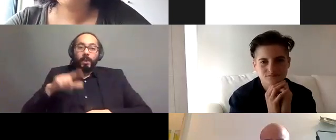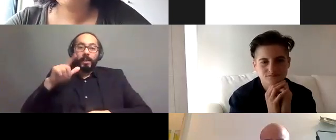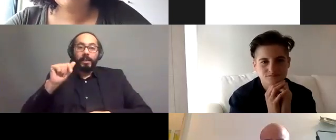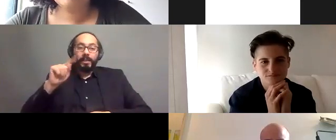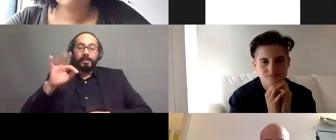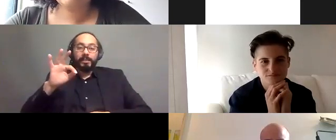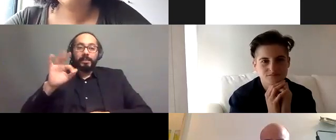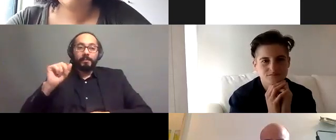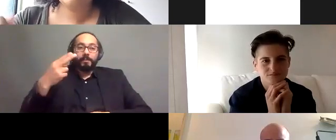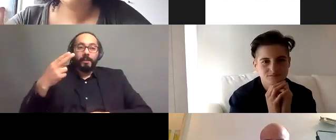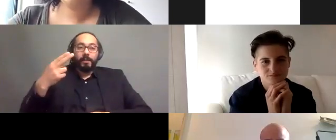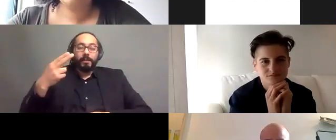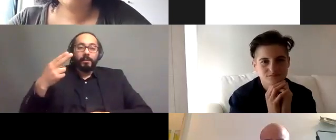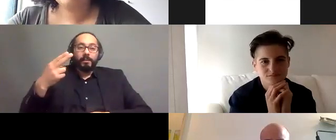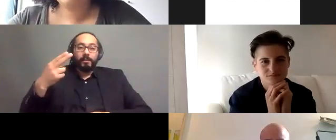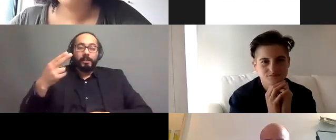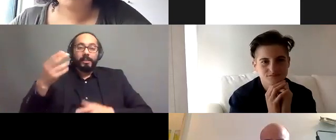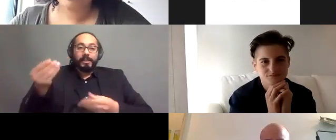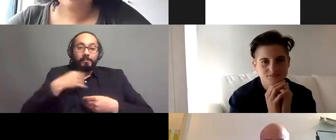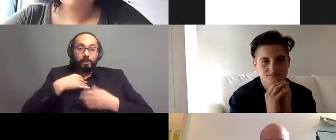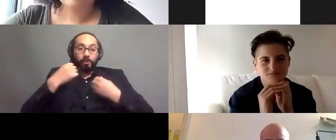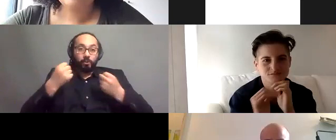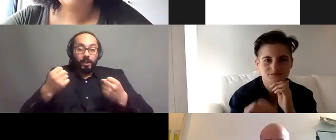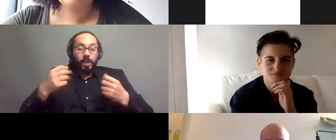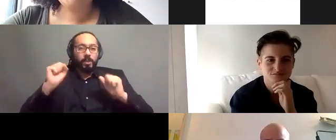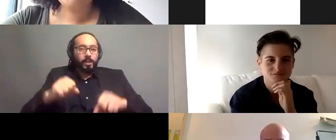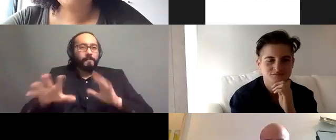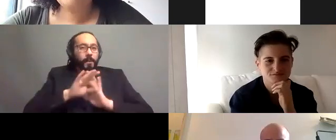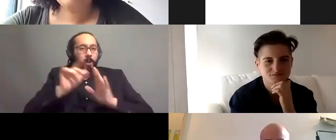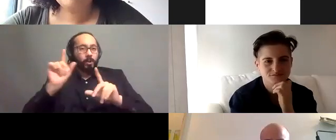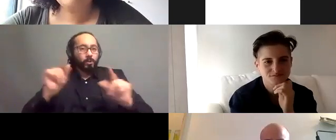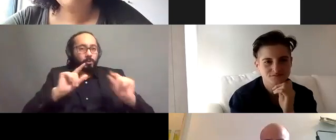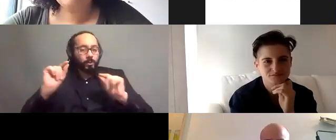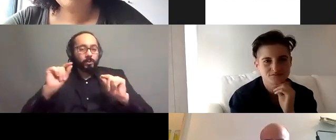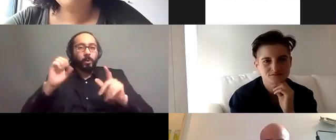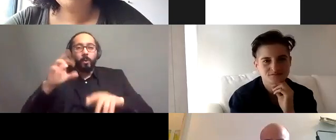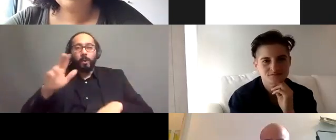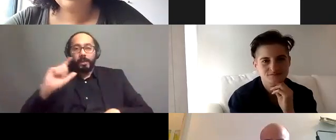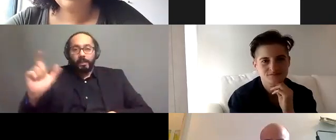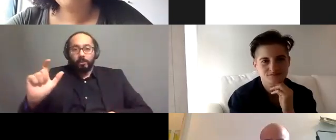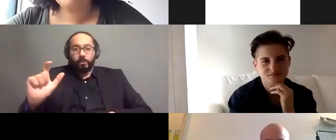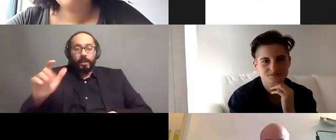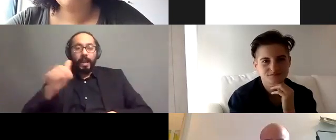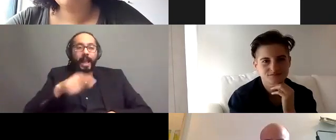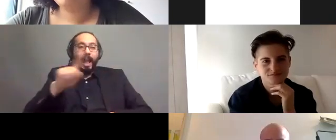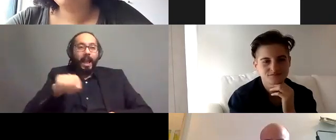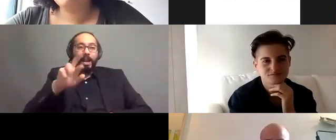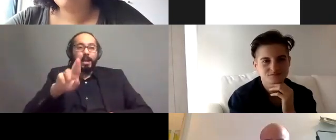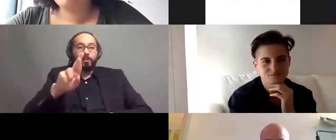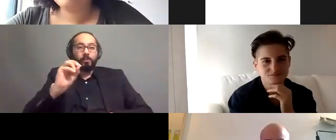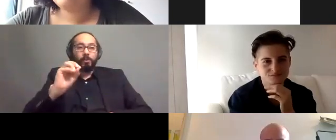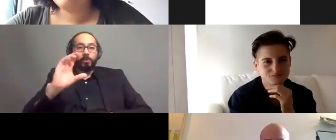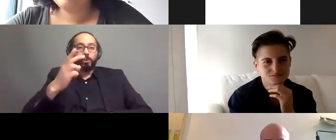Richer. It just ends at AR and then nothing more. Or you can find me on Facebook at Rochelle